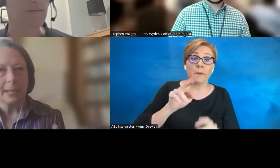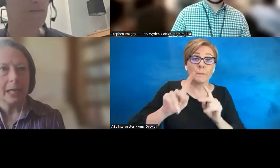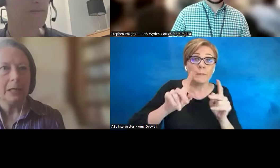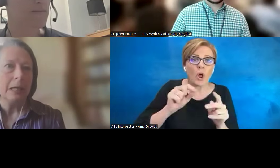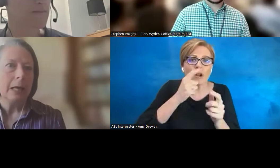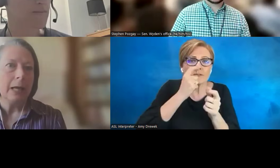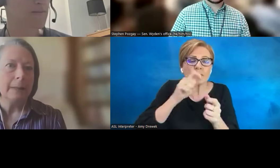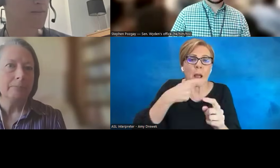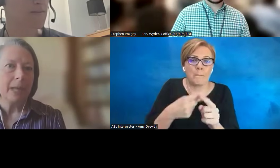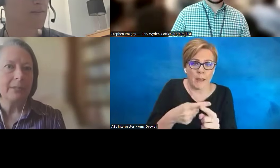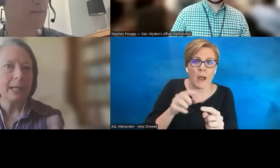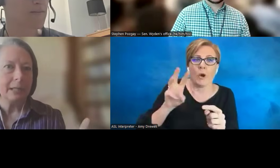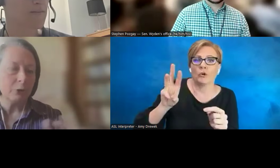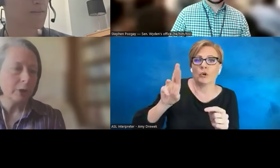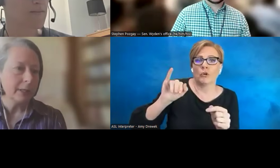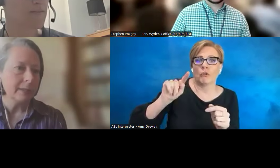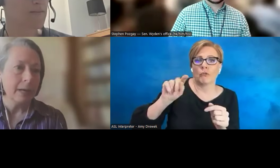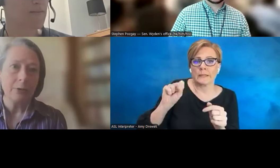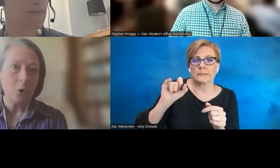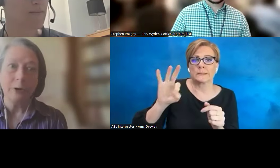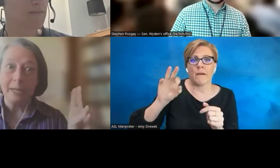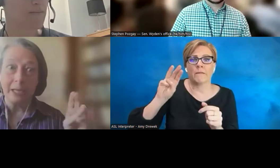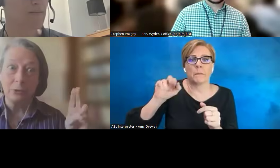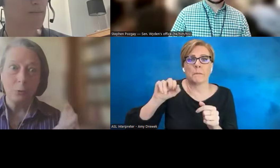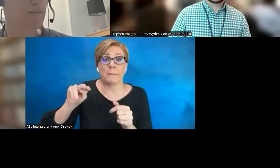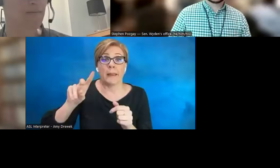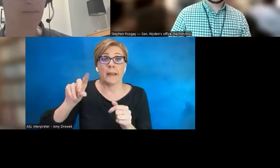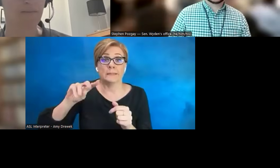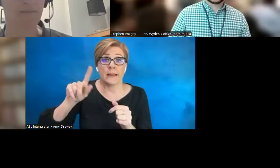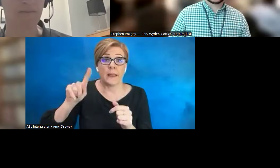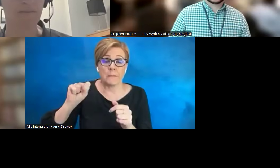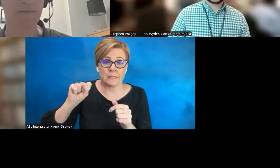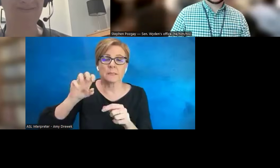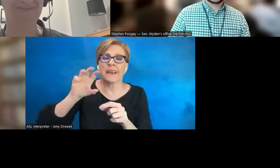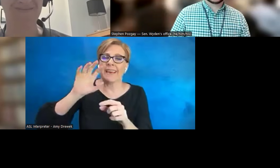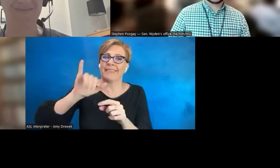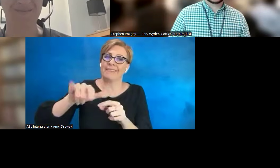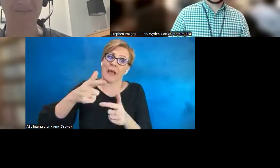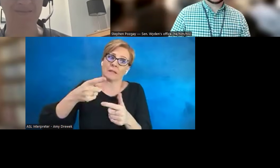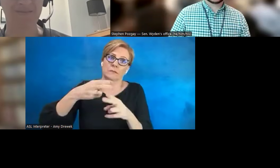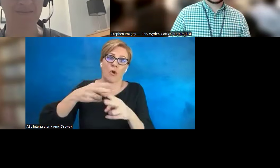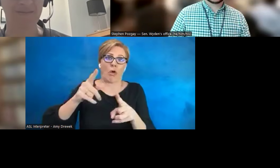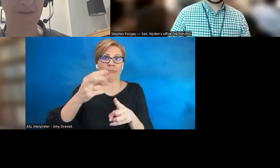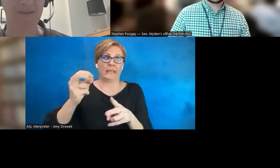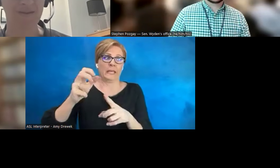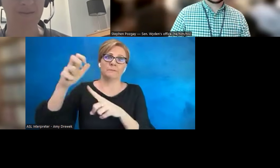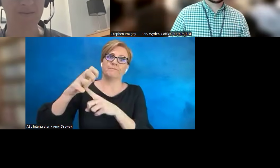in their state. As Stacy mentioned, it's called the extraordinary writ, so it's not